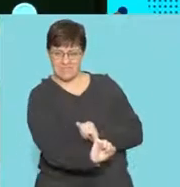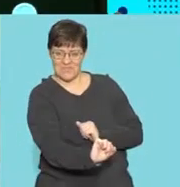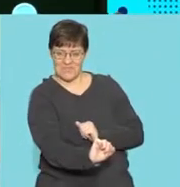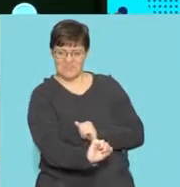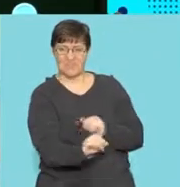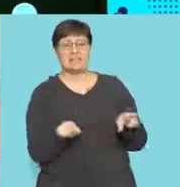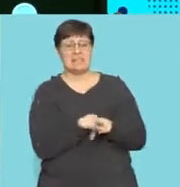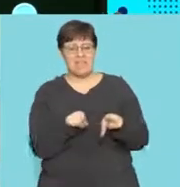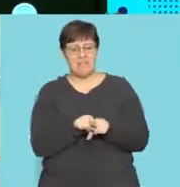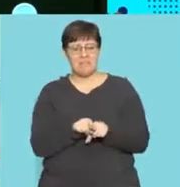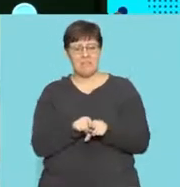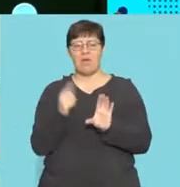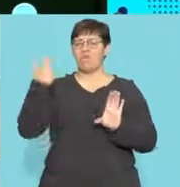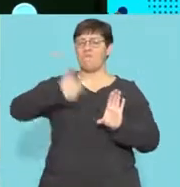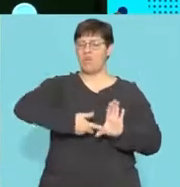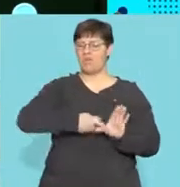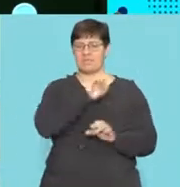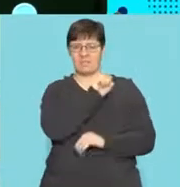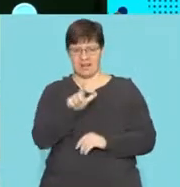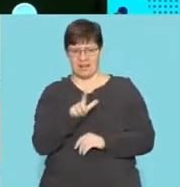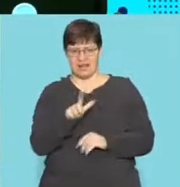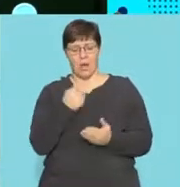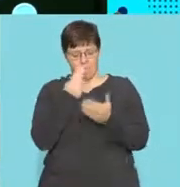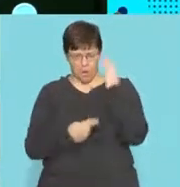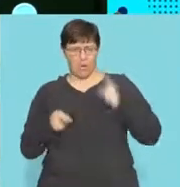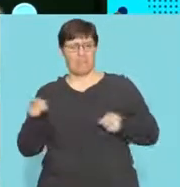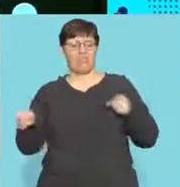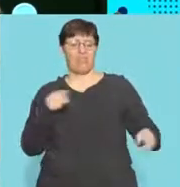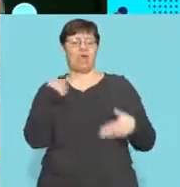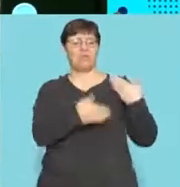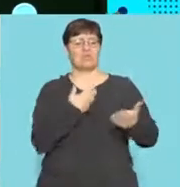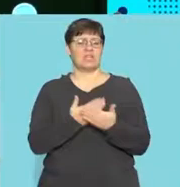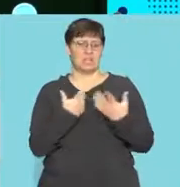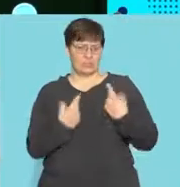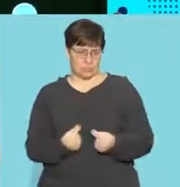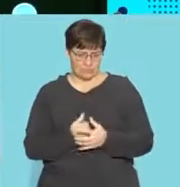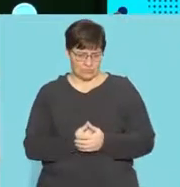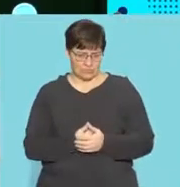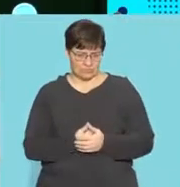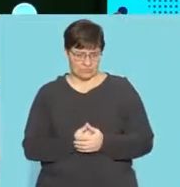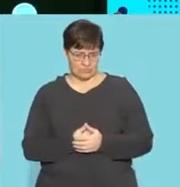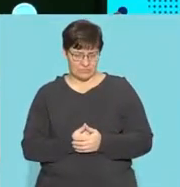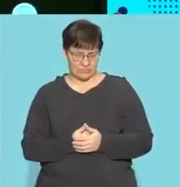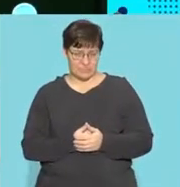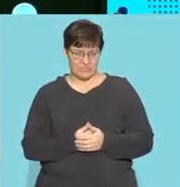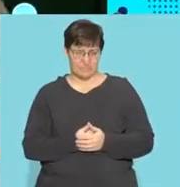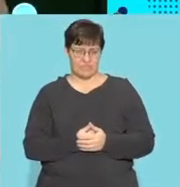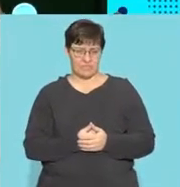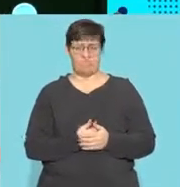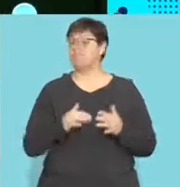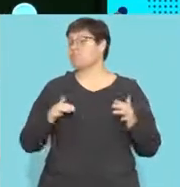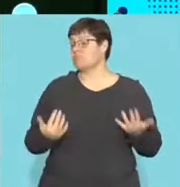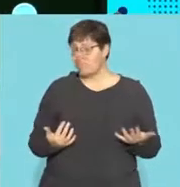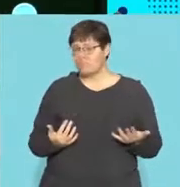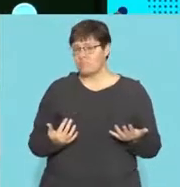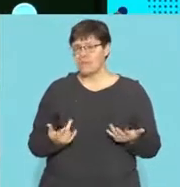called fuel cells that can do both of these types of processes in the galvanic way and the electrolytic way. So it's a